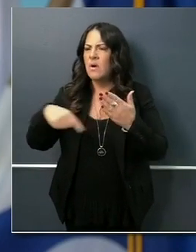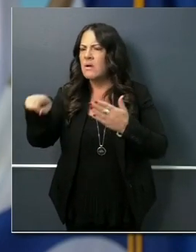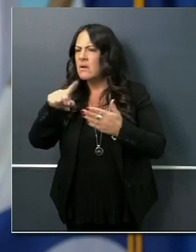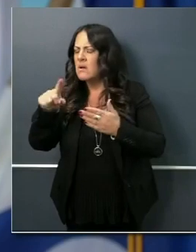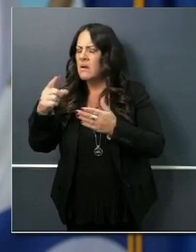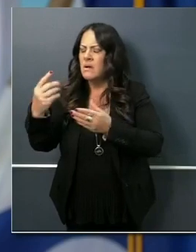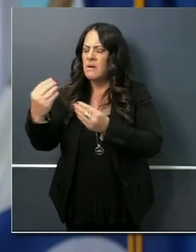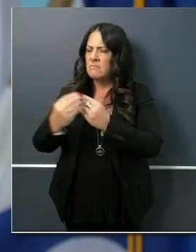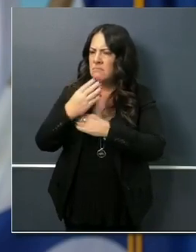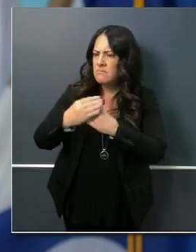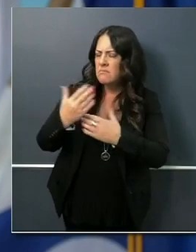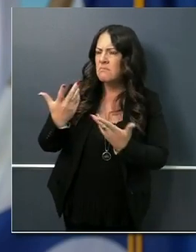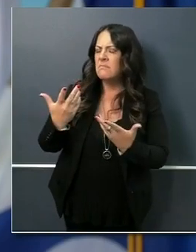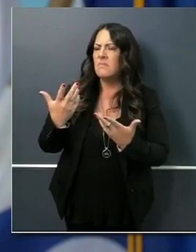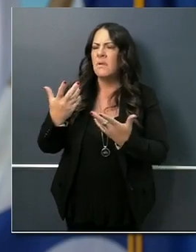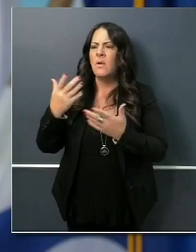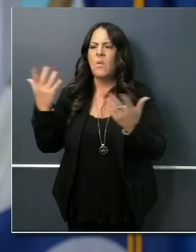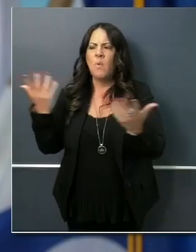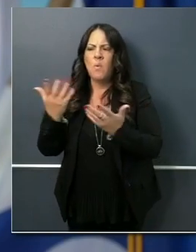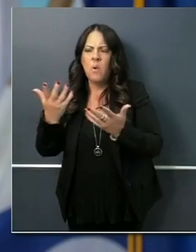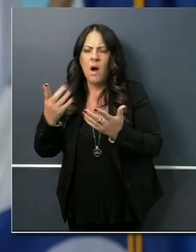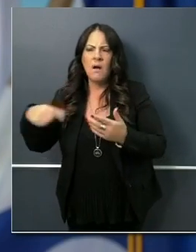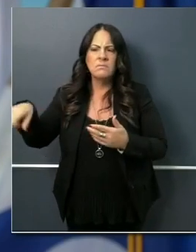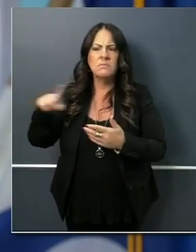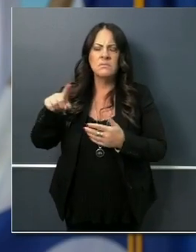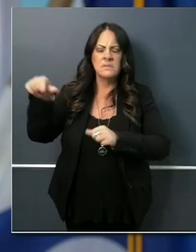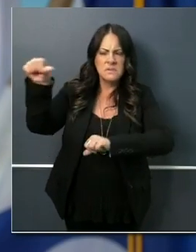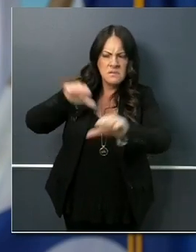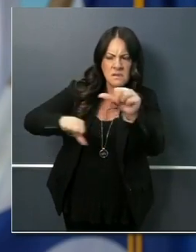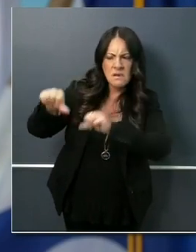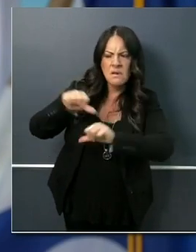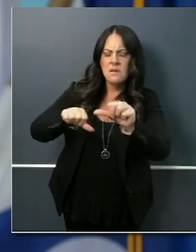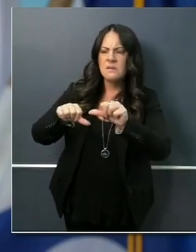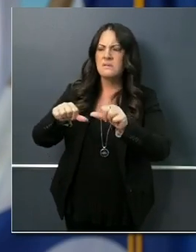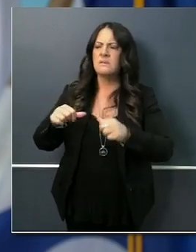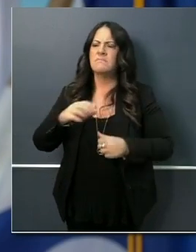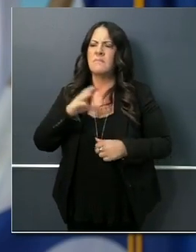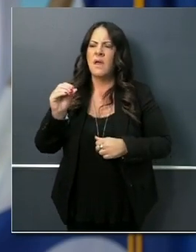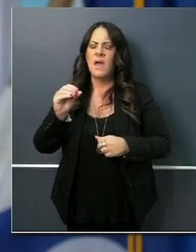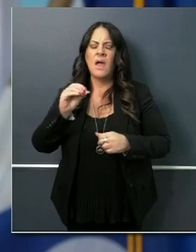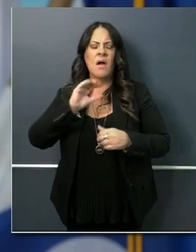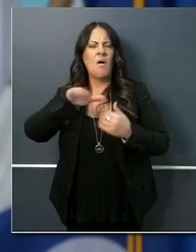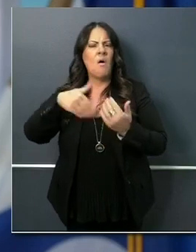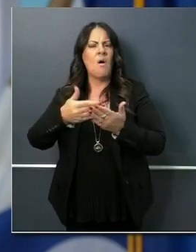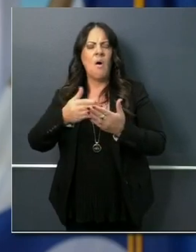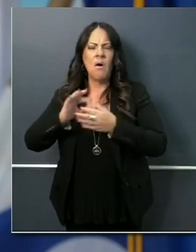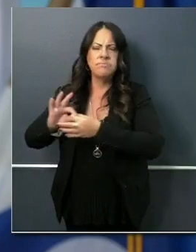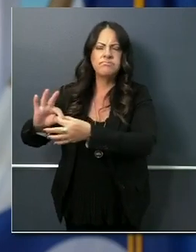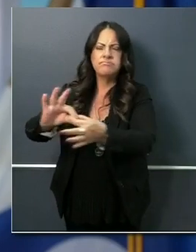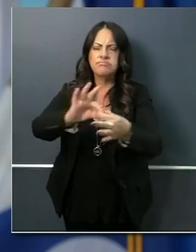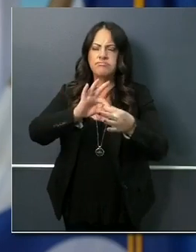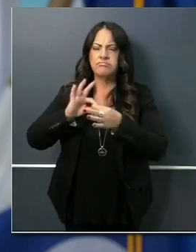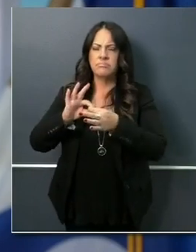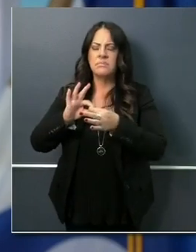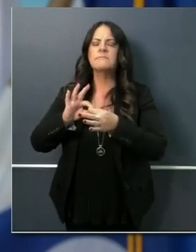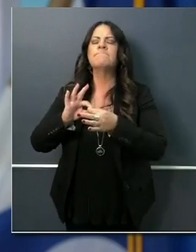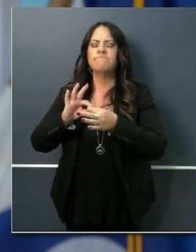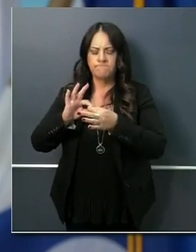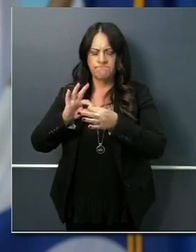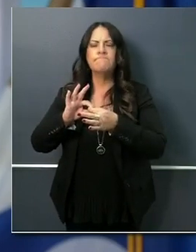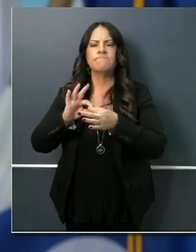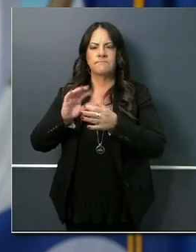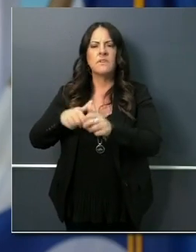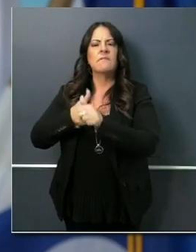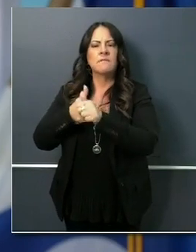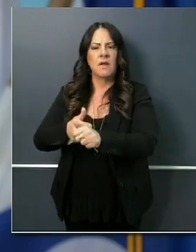driven by the collaborative spirit that defines the best of us at this incredibly important moment. What also defines, I